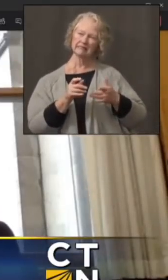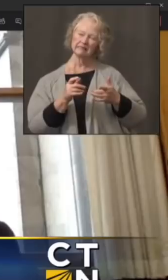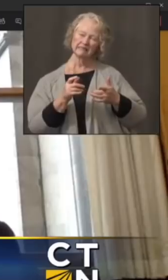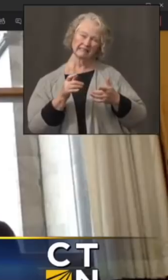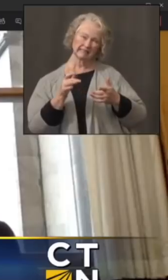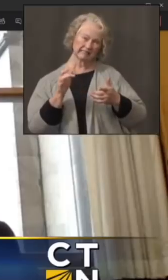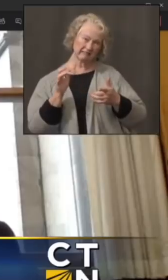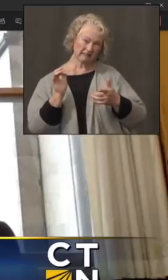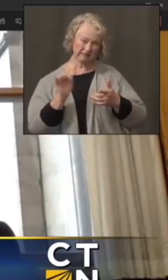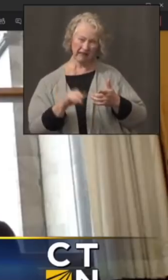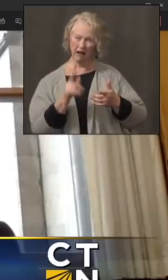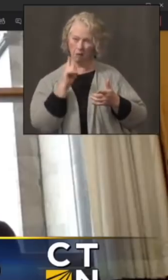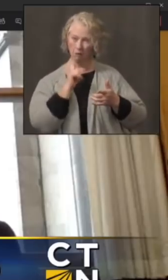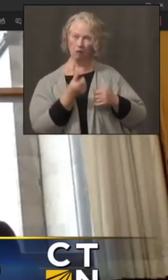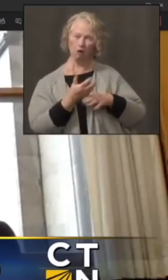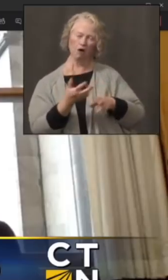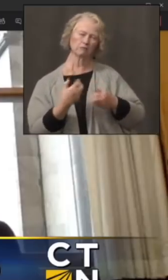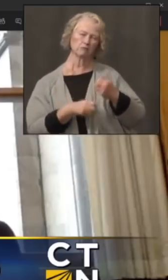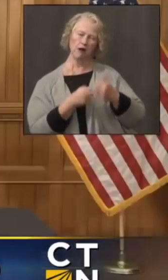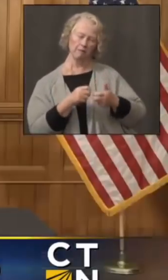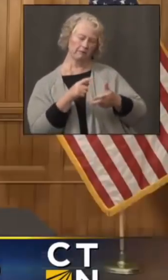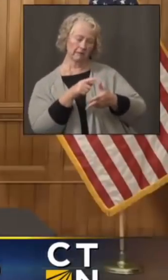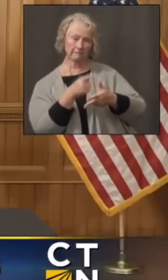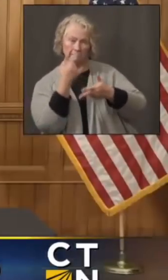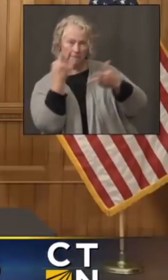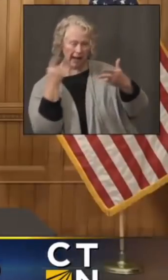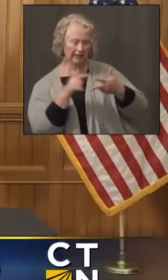being particularly problematic.